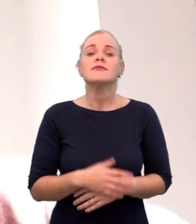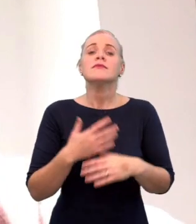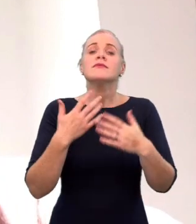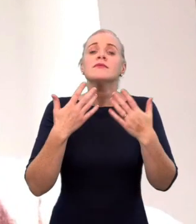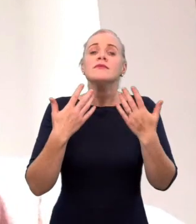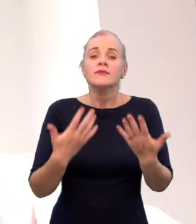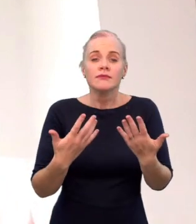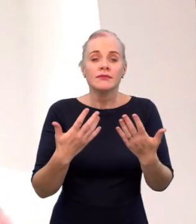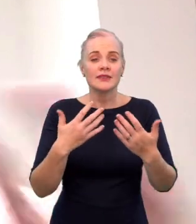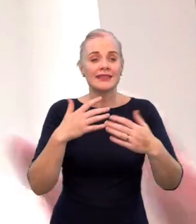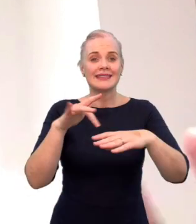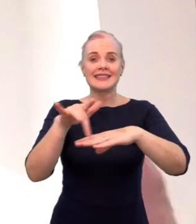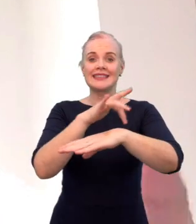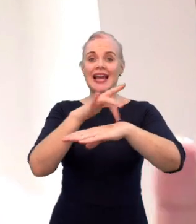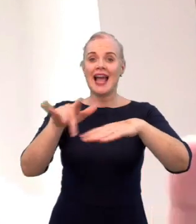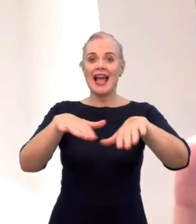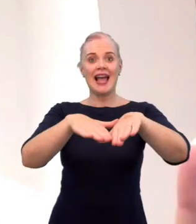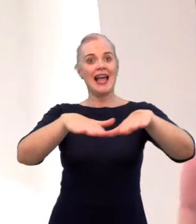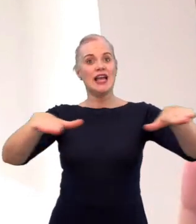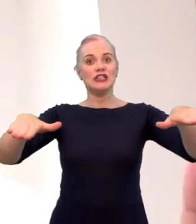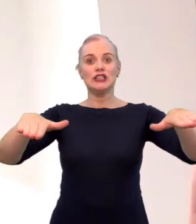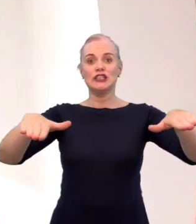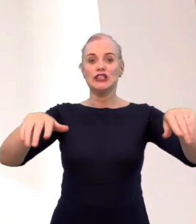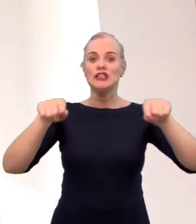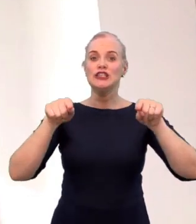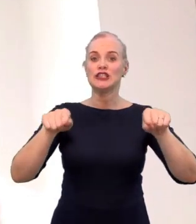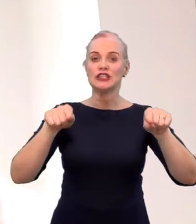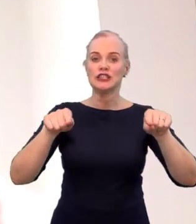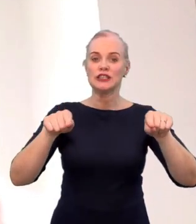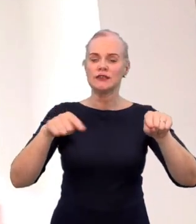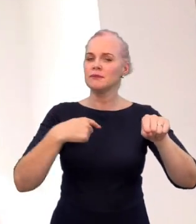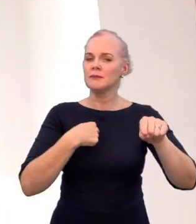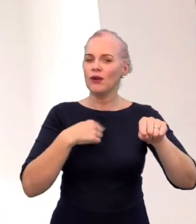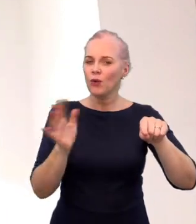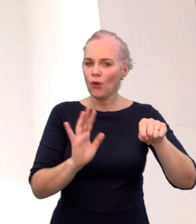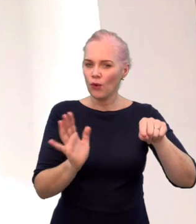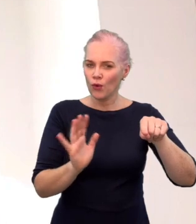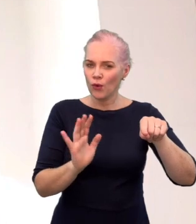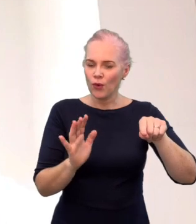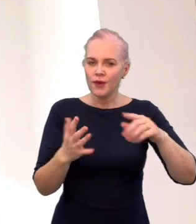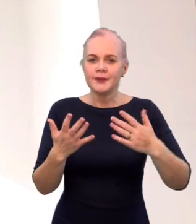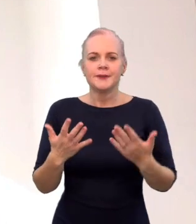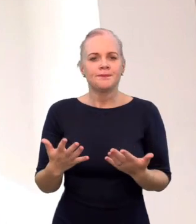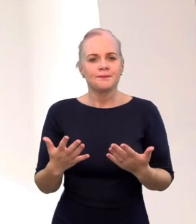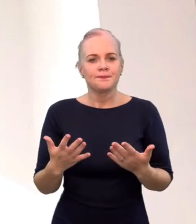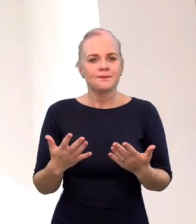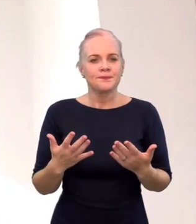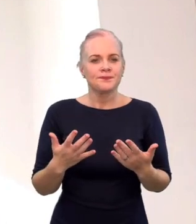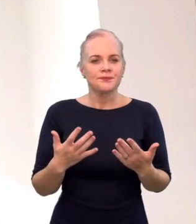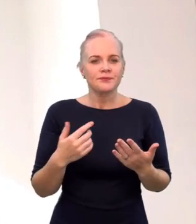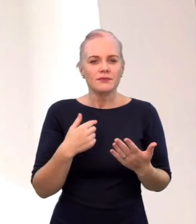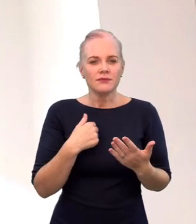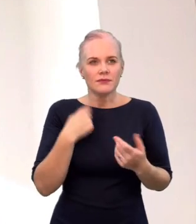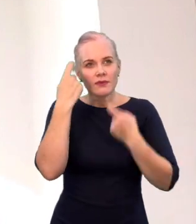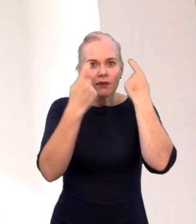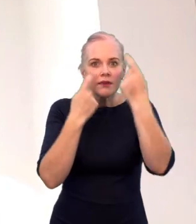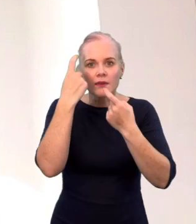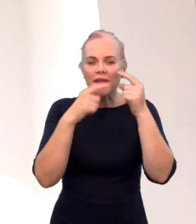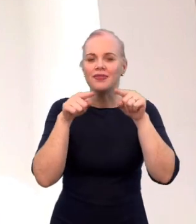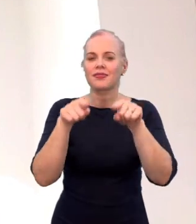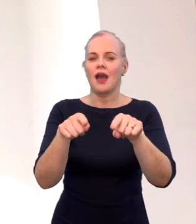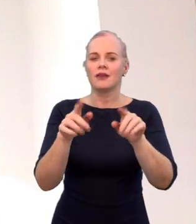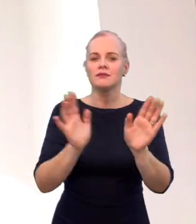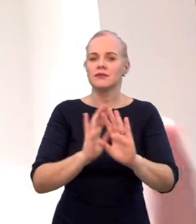Well, in terms of the whole physical stage action, that's not me, sort of. Like, I'm not really